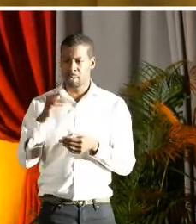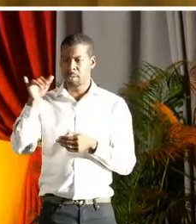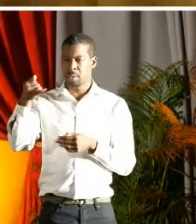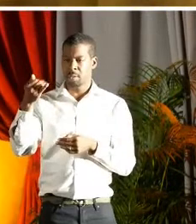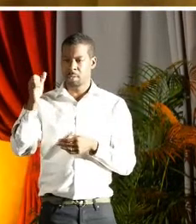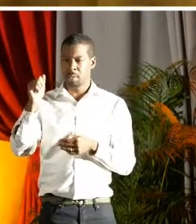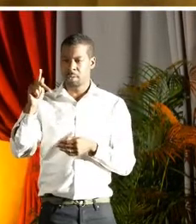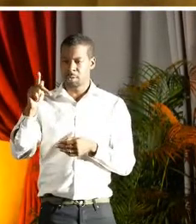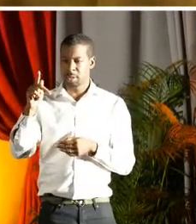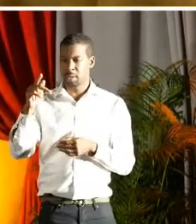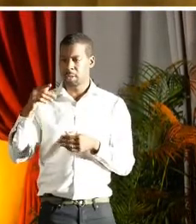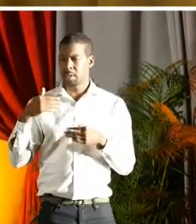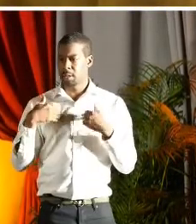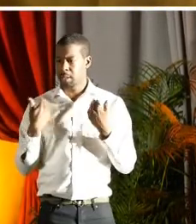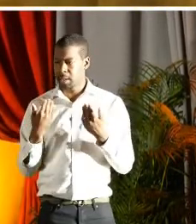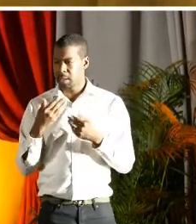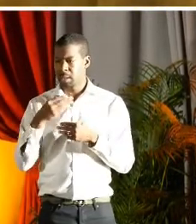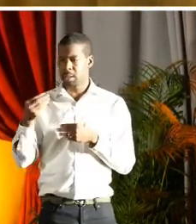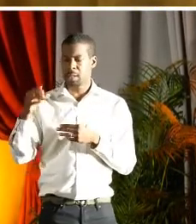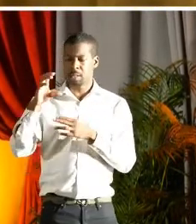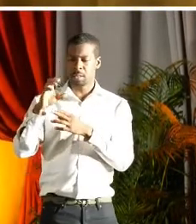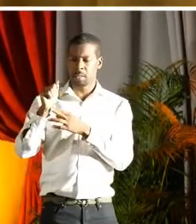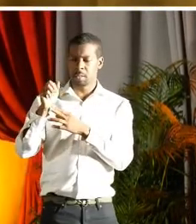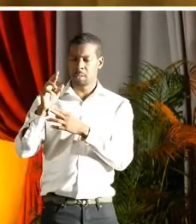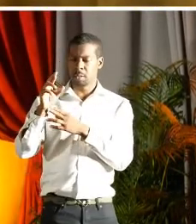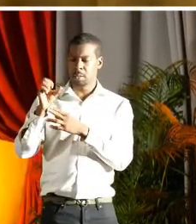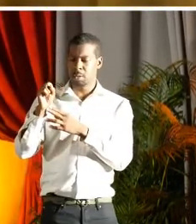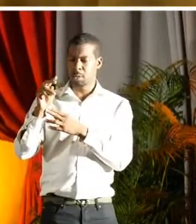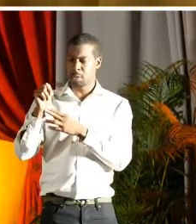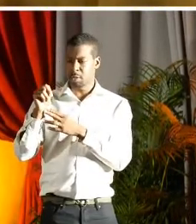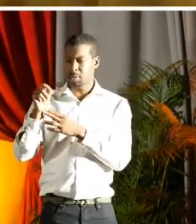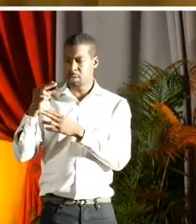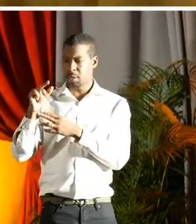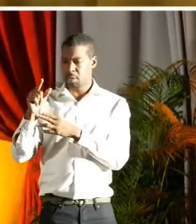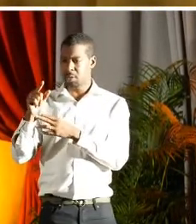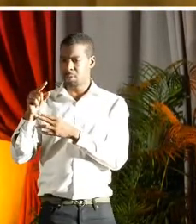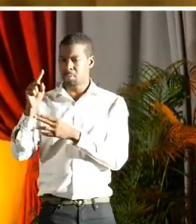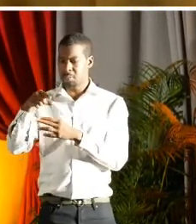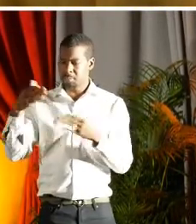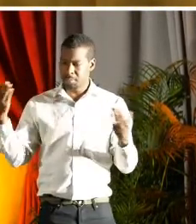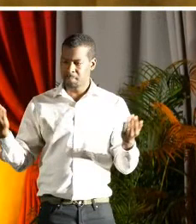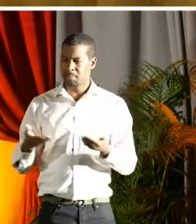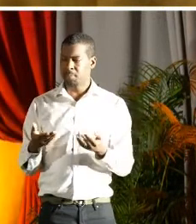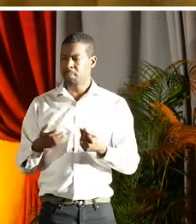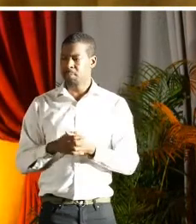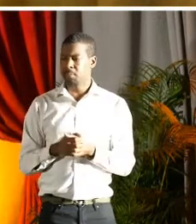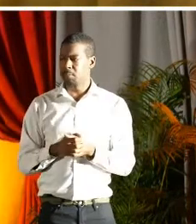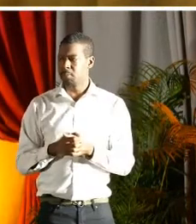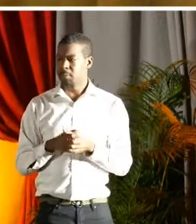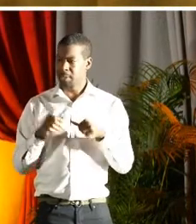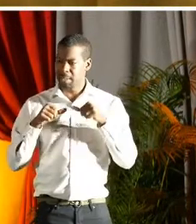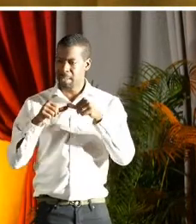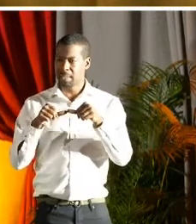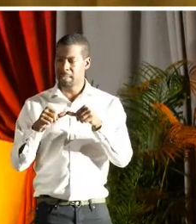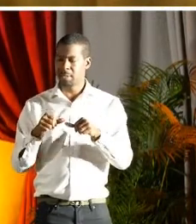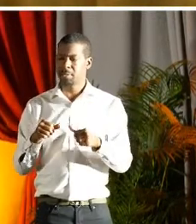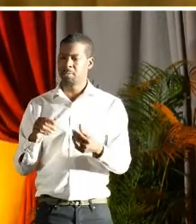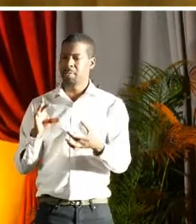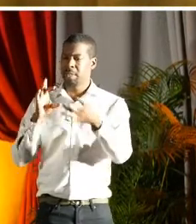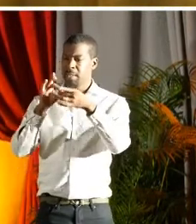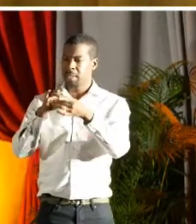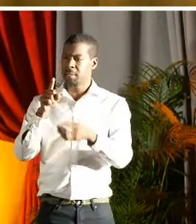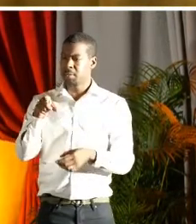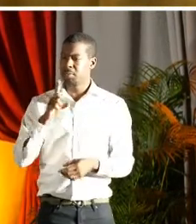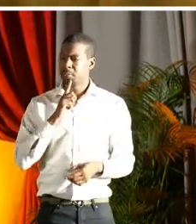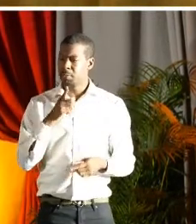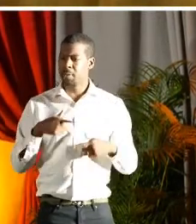Young, Carsey Hall, Arjess Brown over and over so we can be indoctrinated. That continuum is connected to the reality